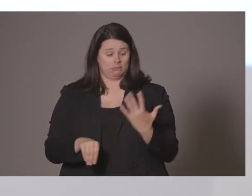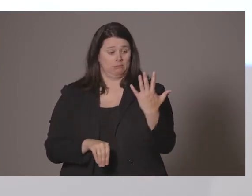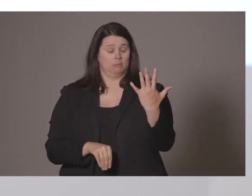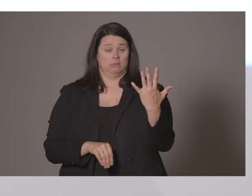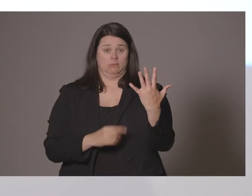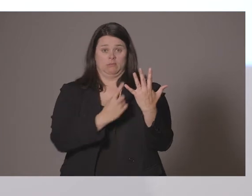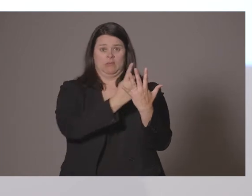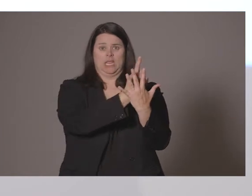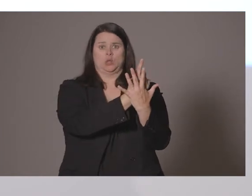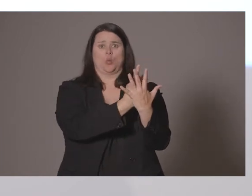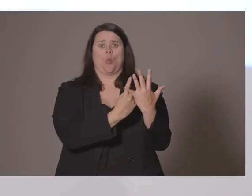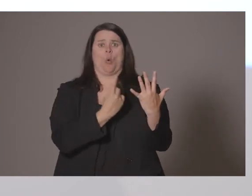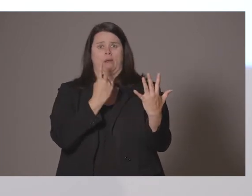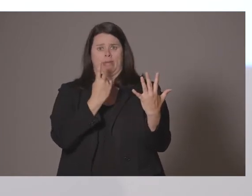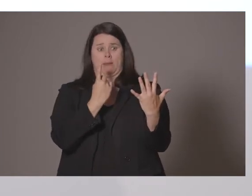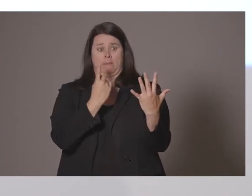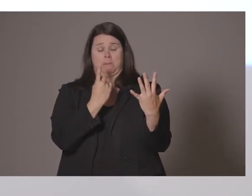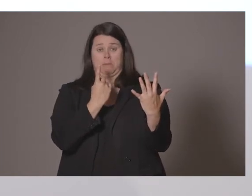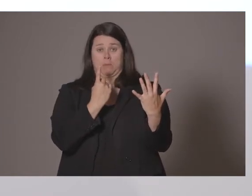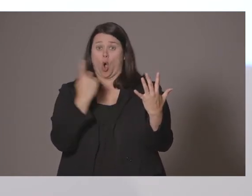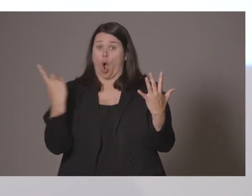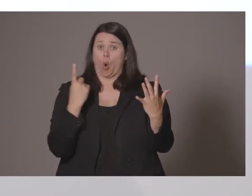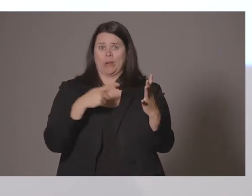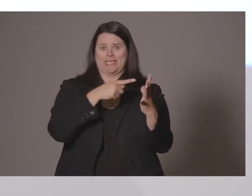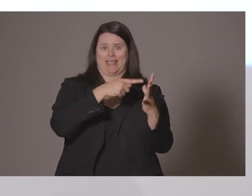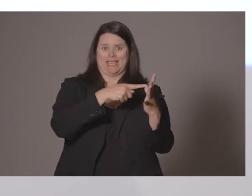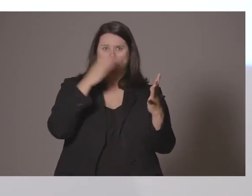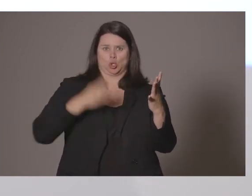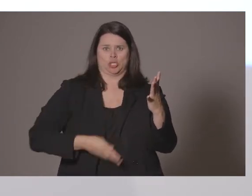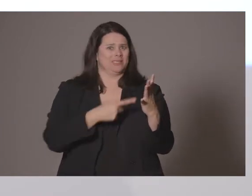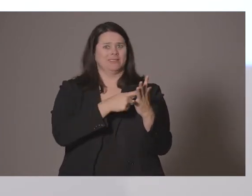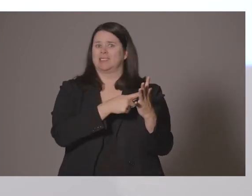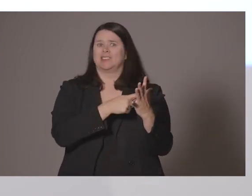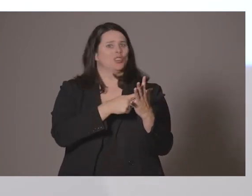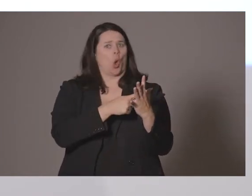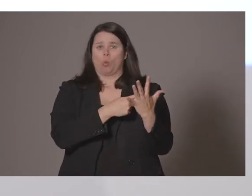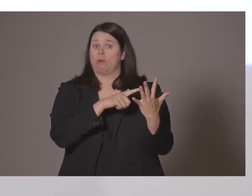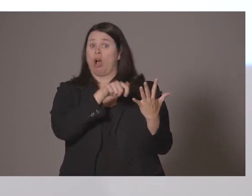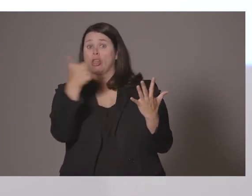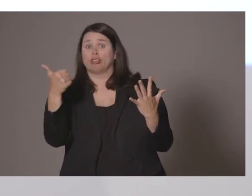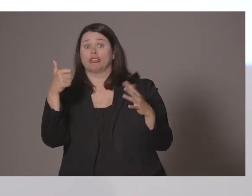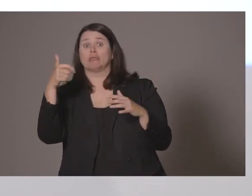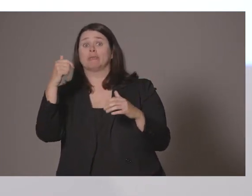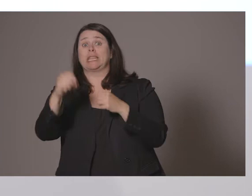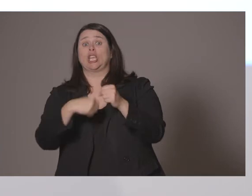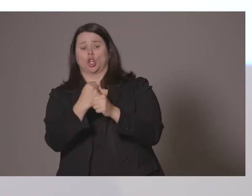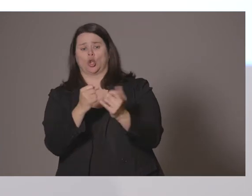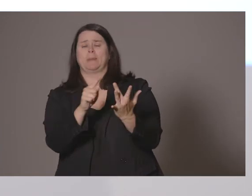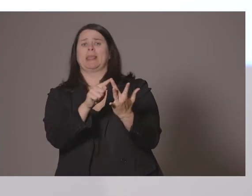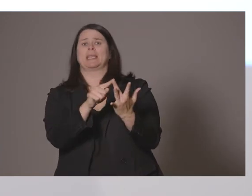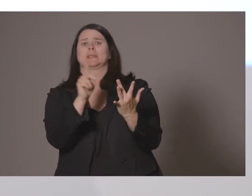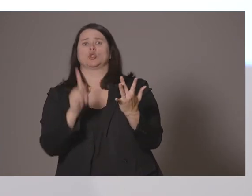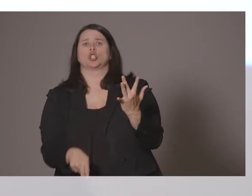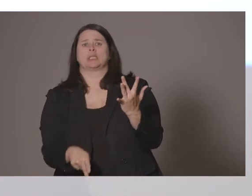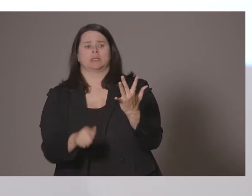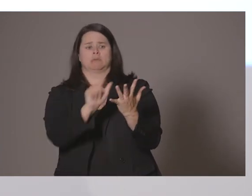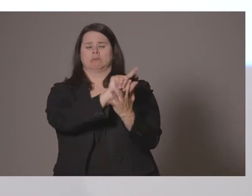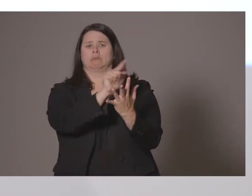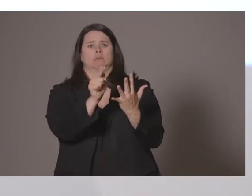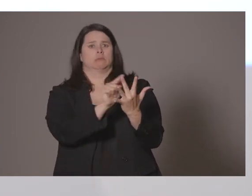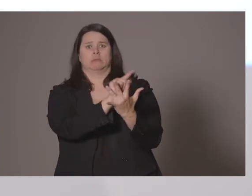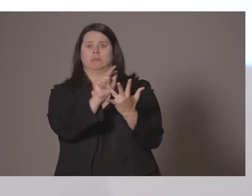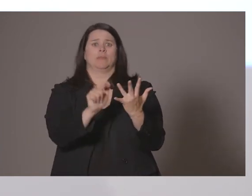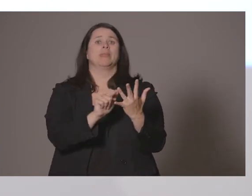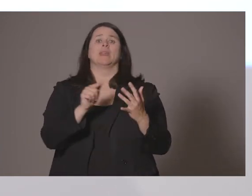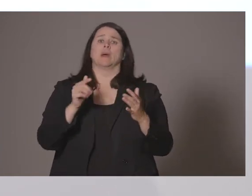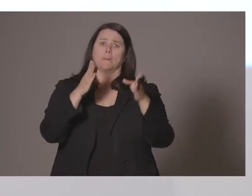like that one out of 5 people is crazy. It's 1 out of 5 people often are having psychological